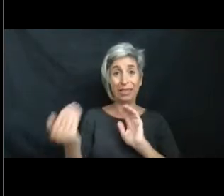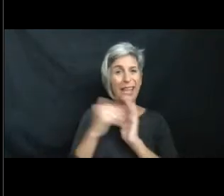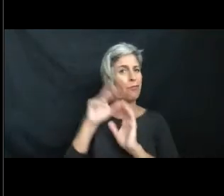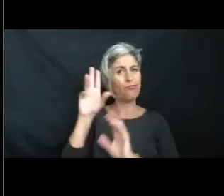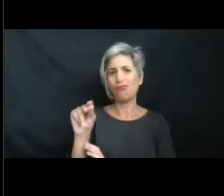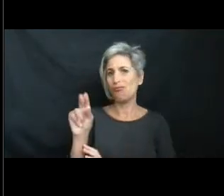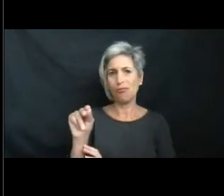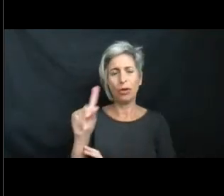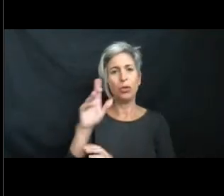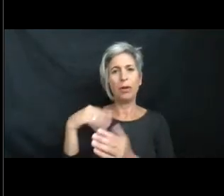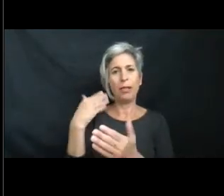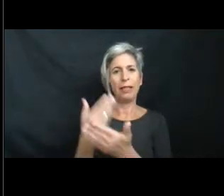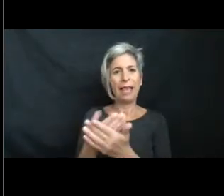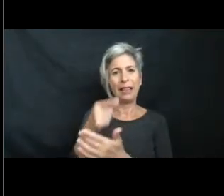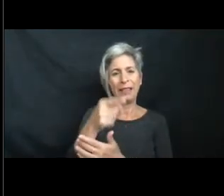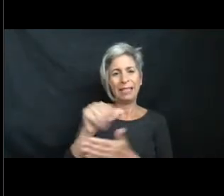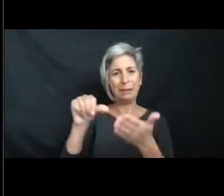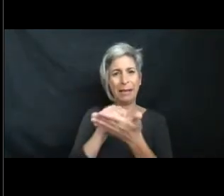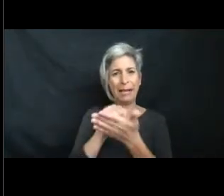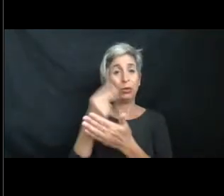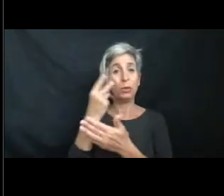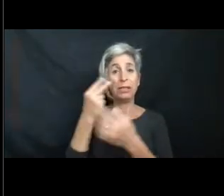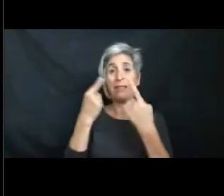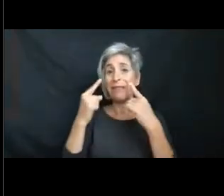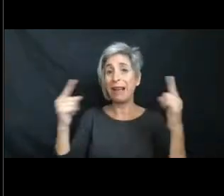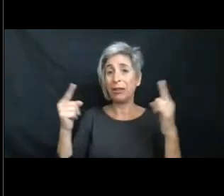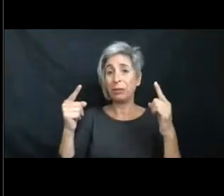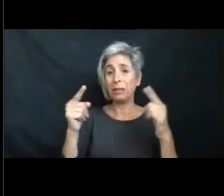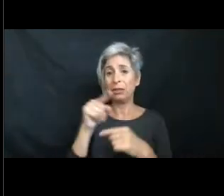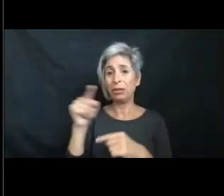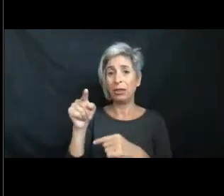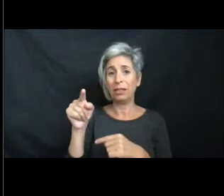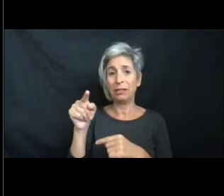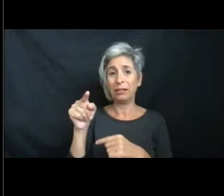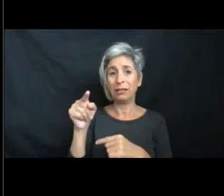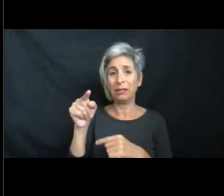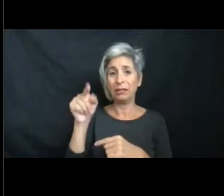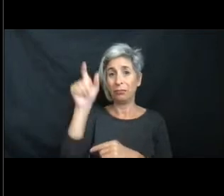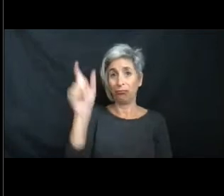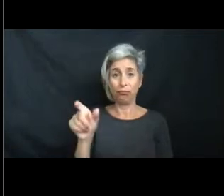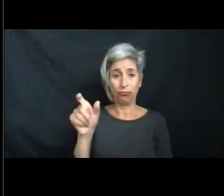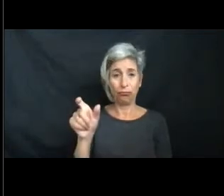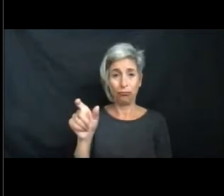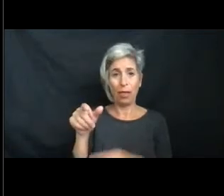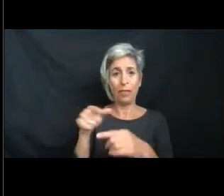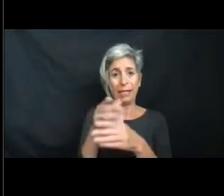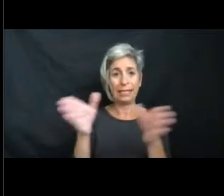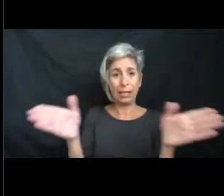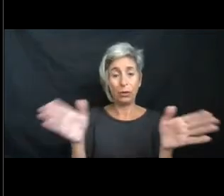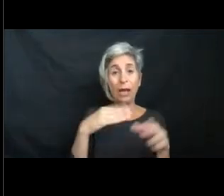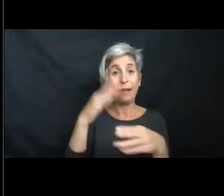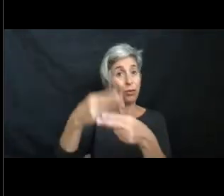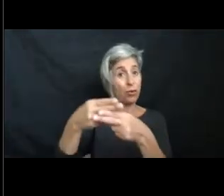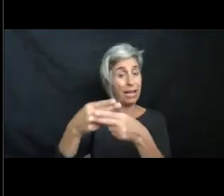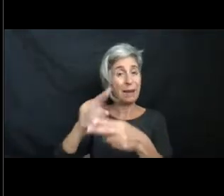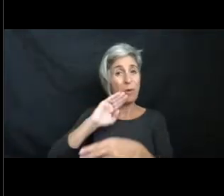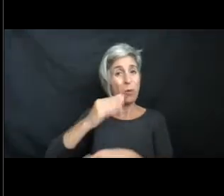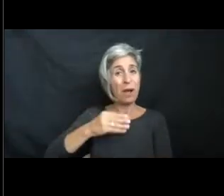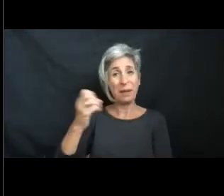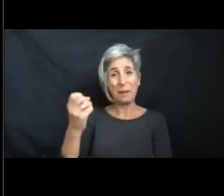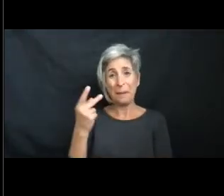show up. You'll see the announcements over here off to the side. This general area will have your name, like welcome back,